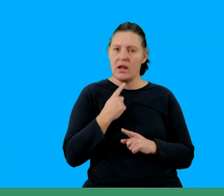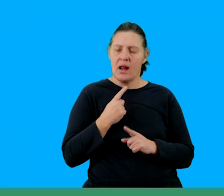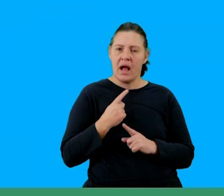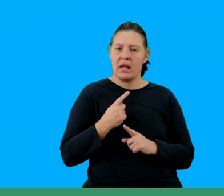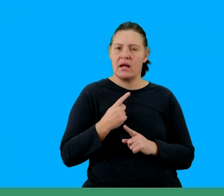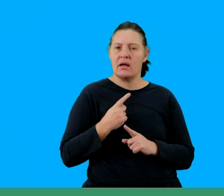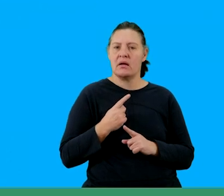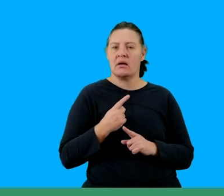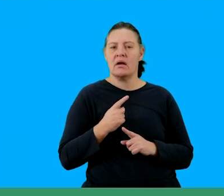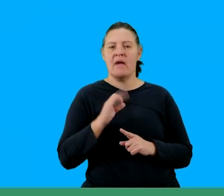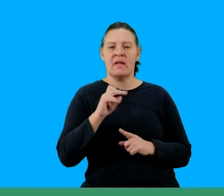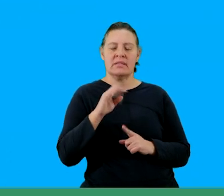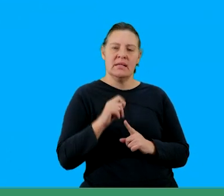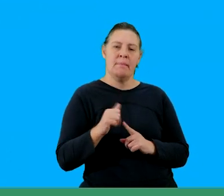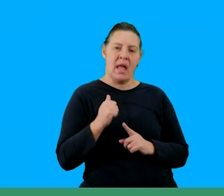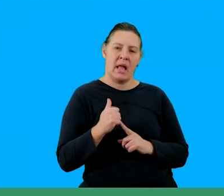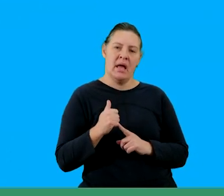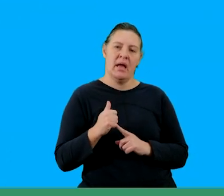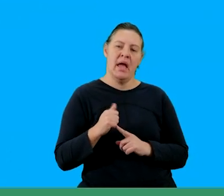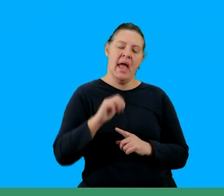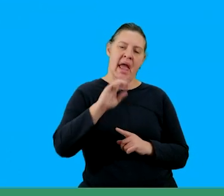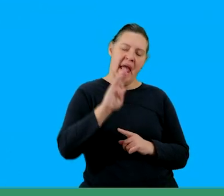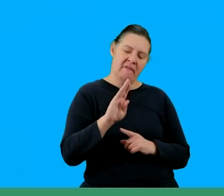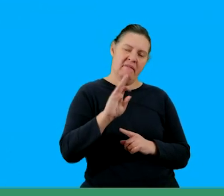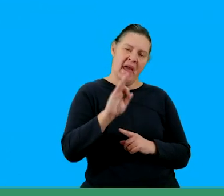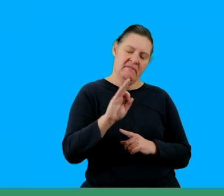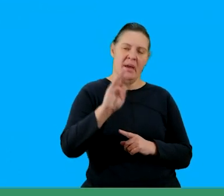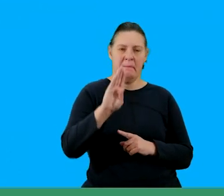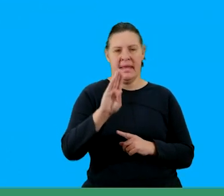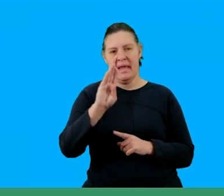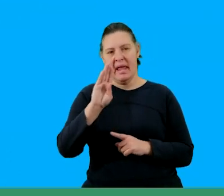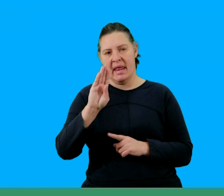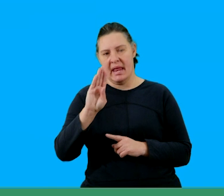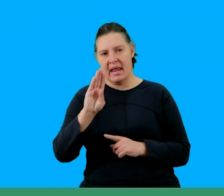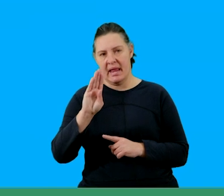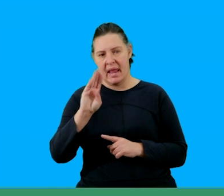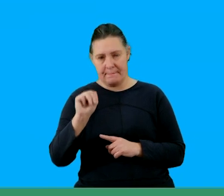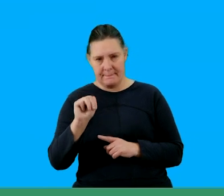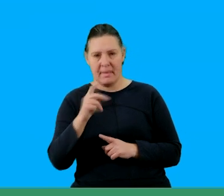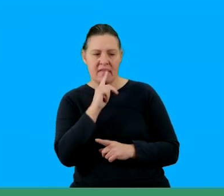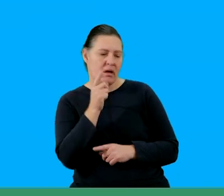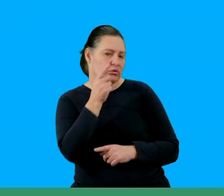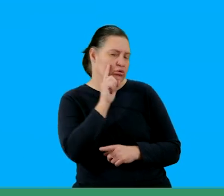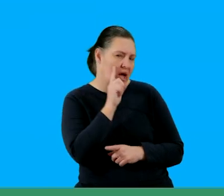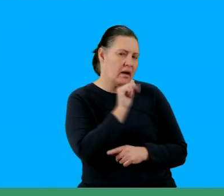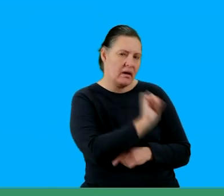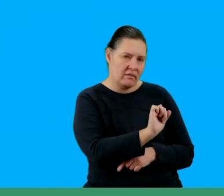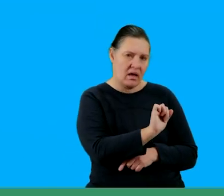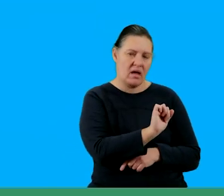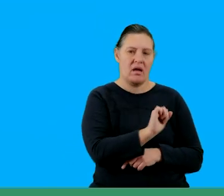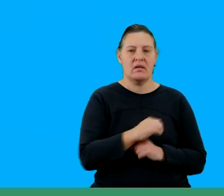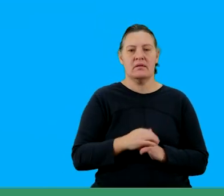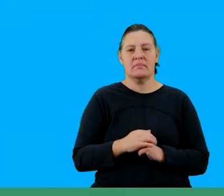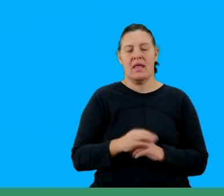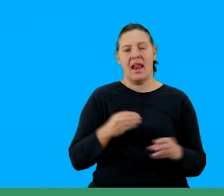on Fancy Bag Manufacturer, FBM. Fancy Bag Manufacturer checks the quality of